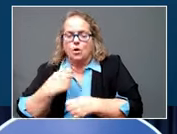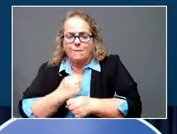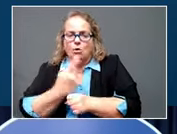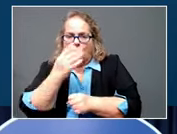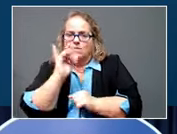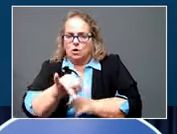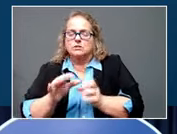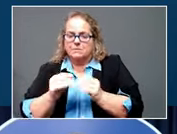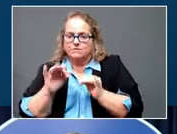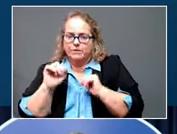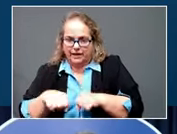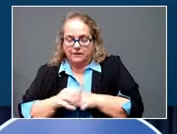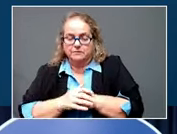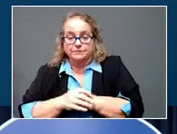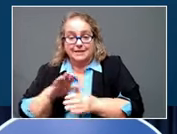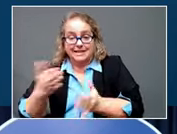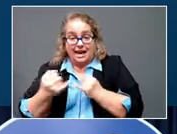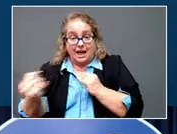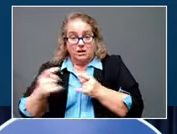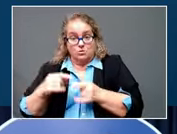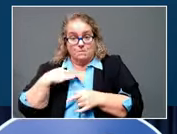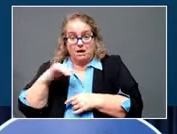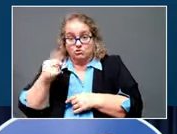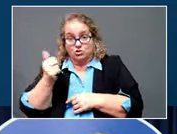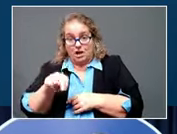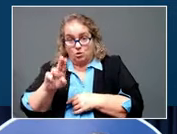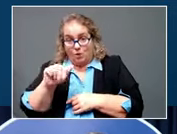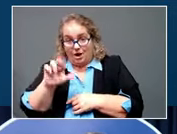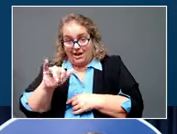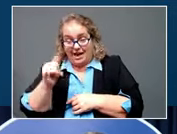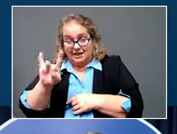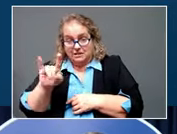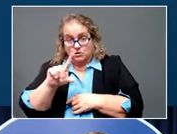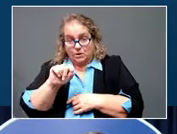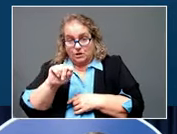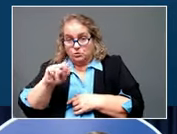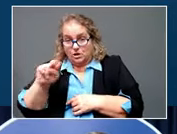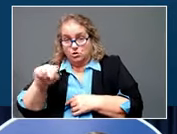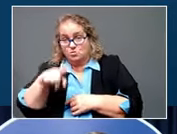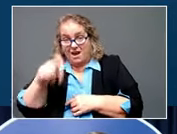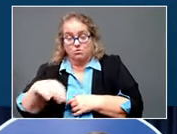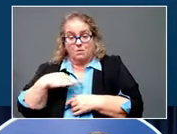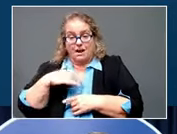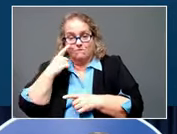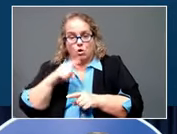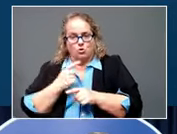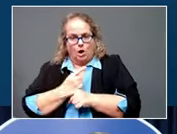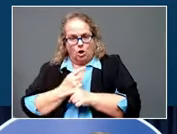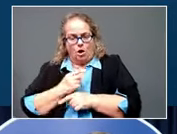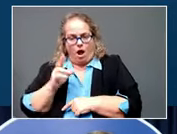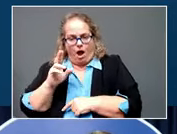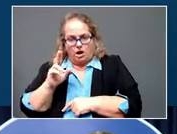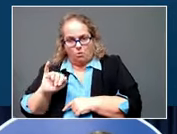deadline to apply is January 18th, 2022. And remember, you have to apply for regular unemployment first. This is primarily